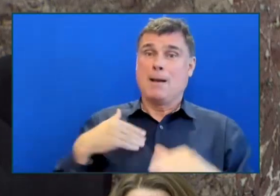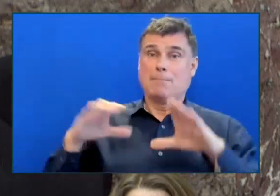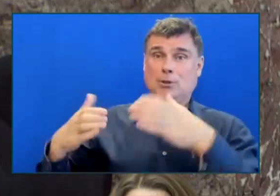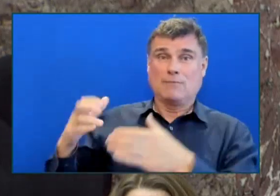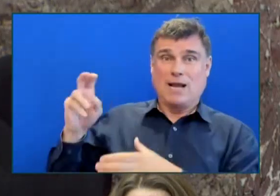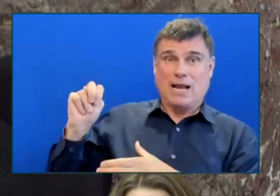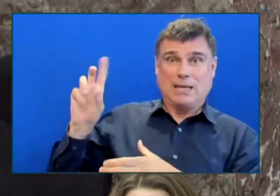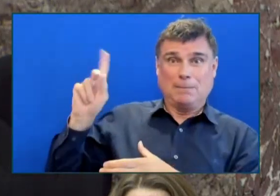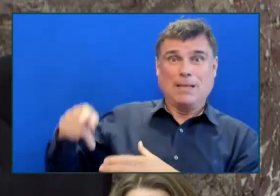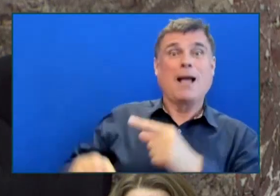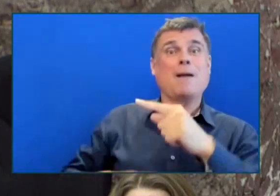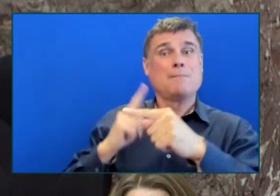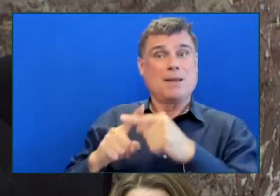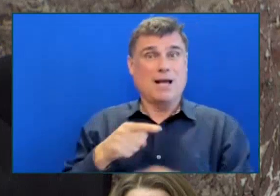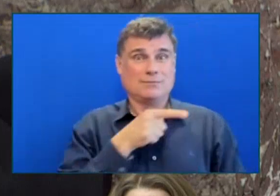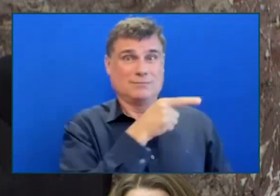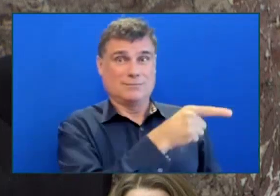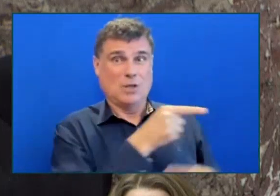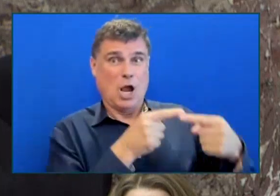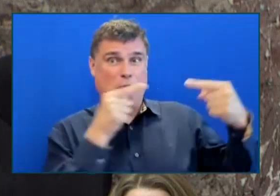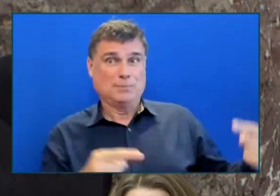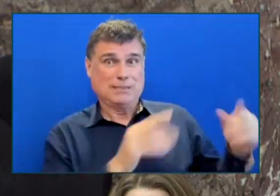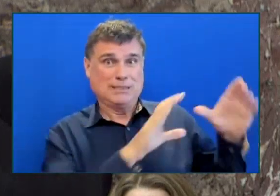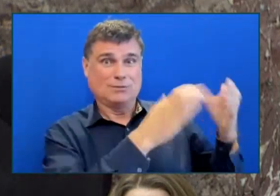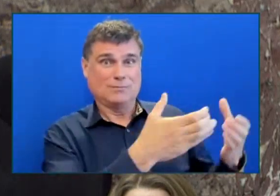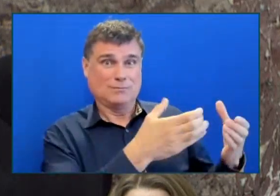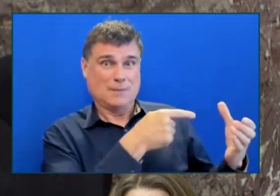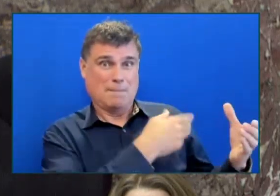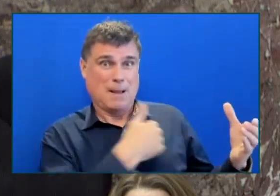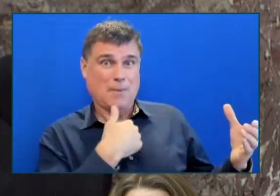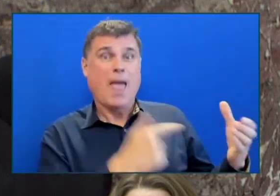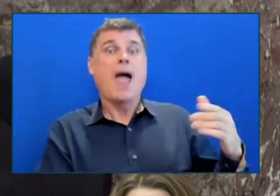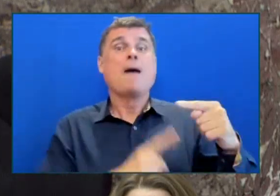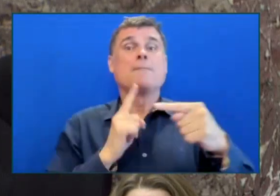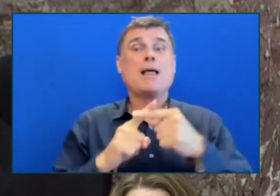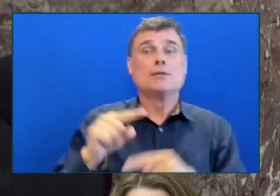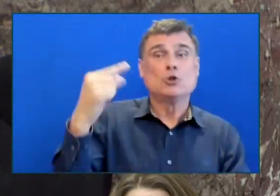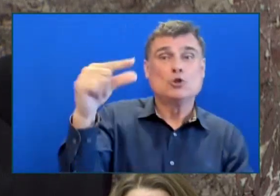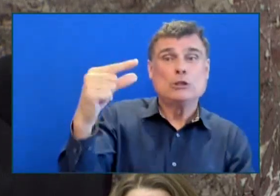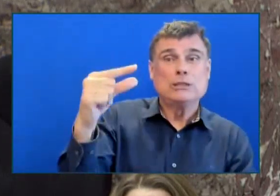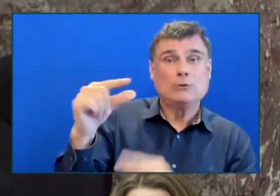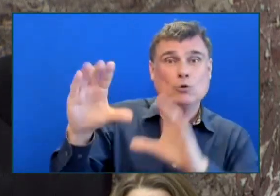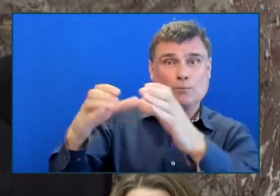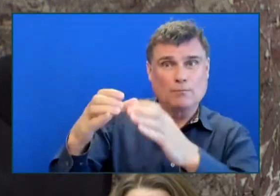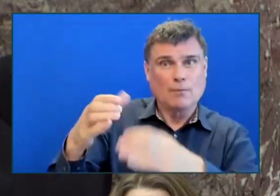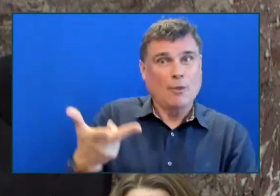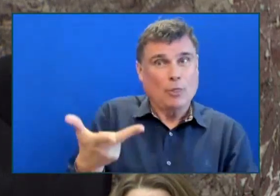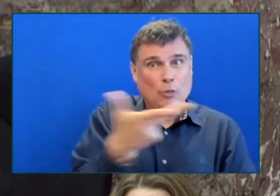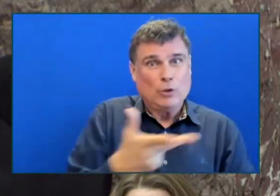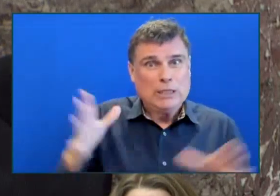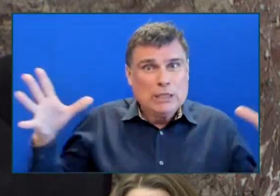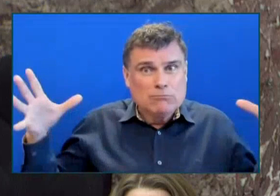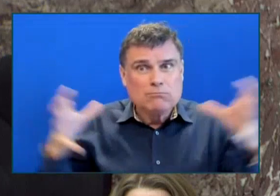of the Green Caucus, came together to review that report and to make recommendations, all of which were reflected in Bill